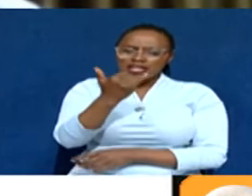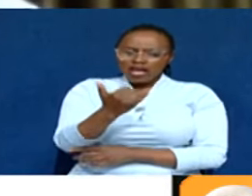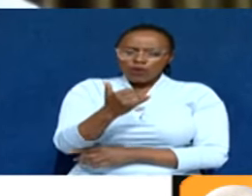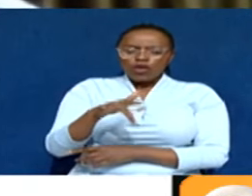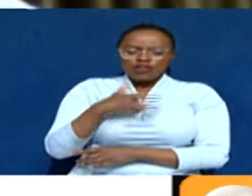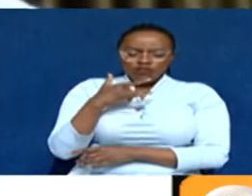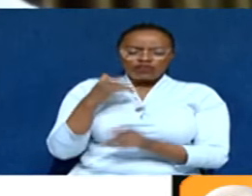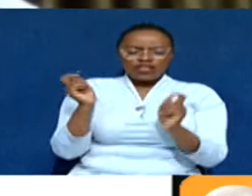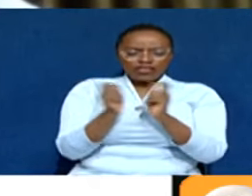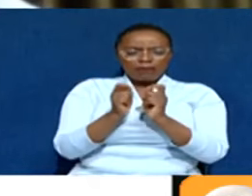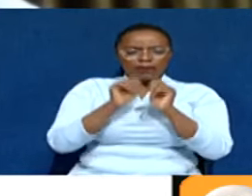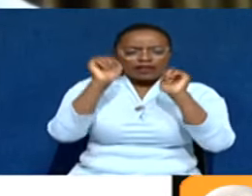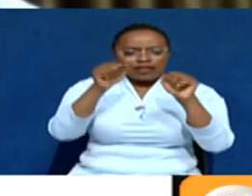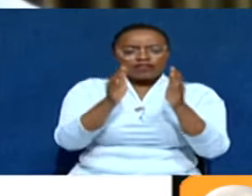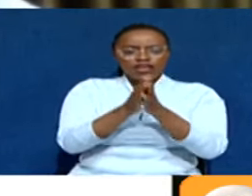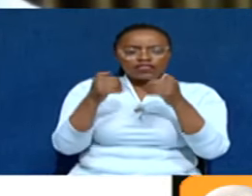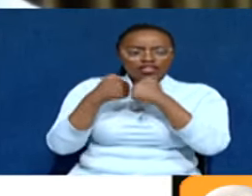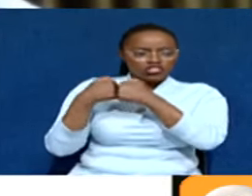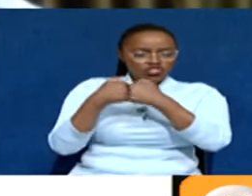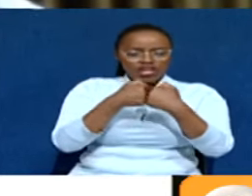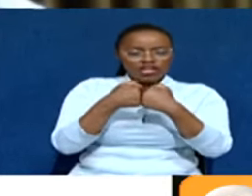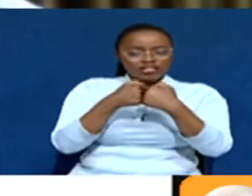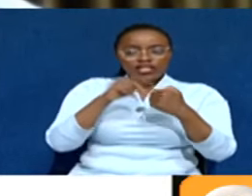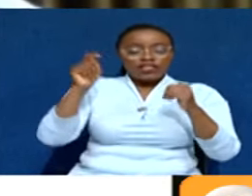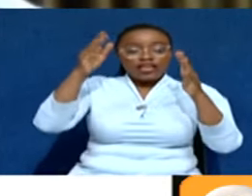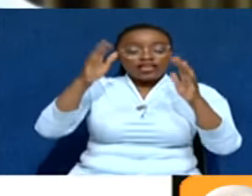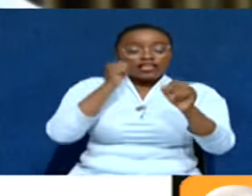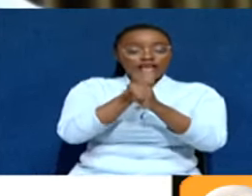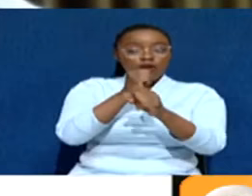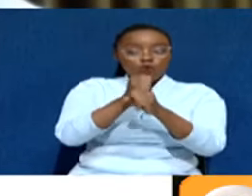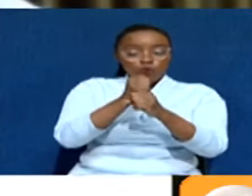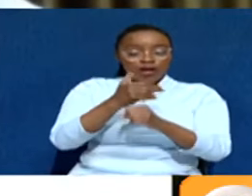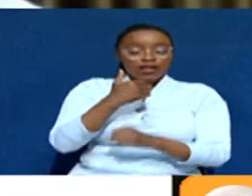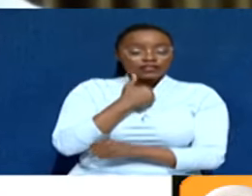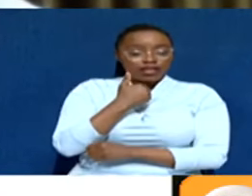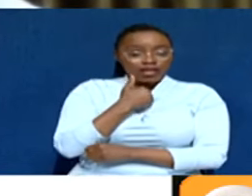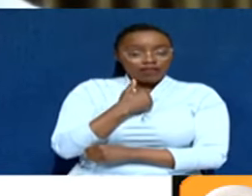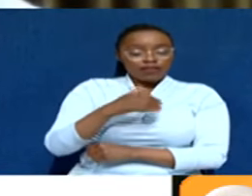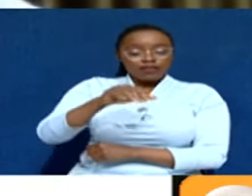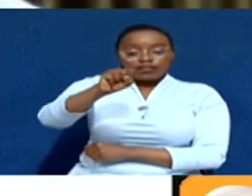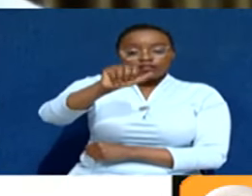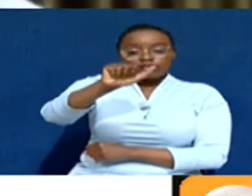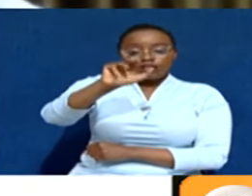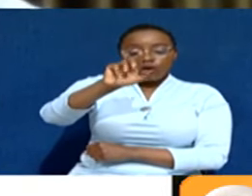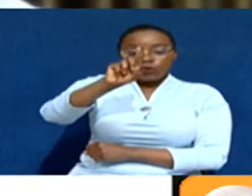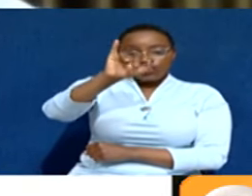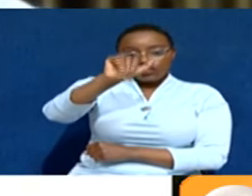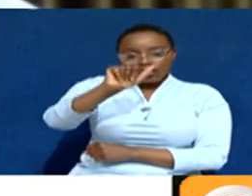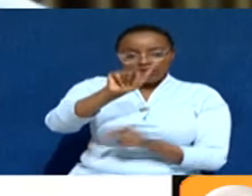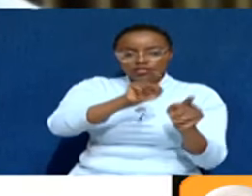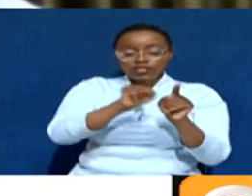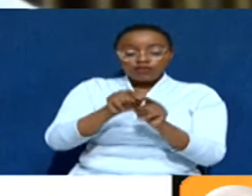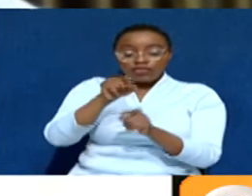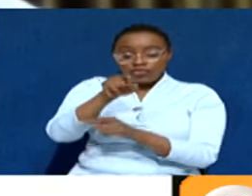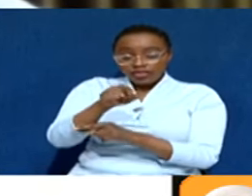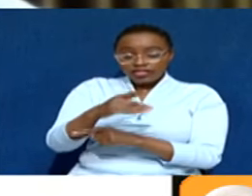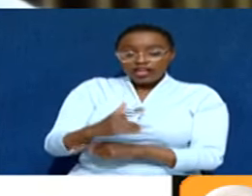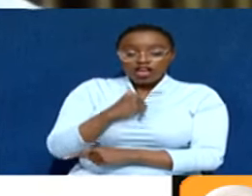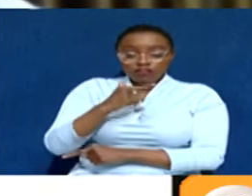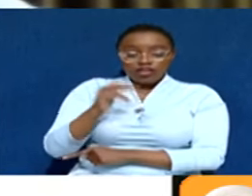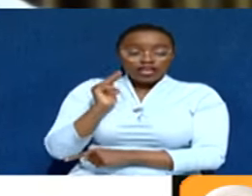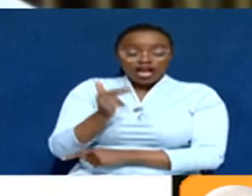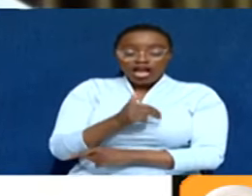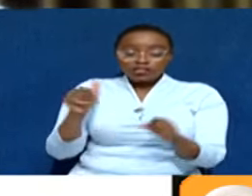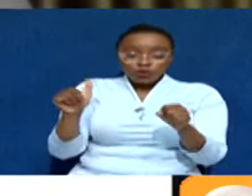we feel the pain and the challenges our Kenyan workers are going through in Saudi Arabia. So in this visit, we